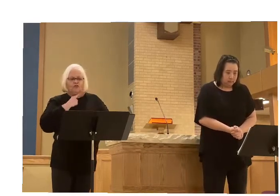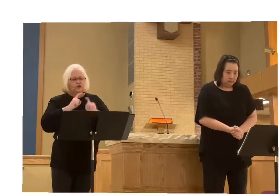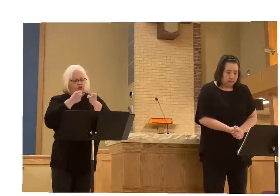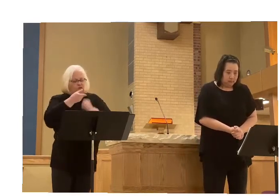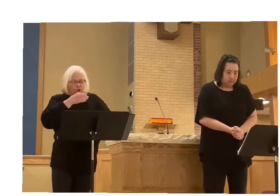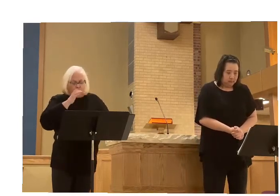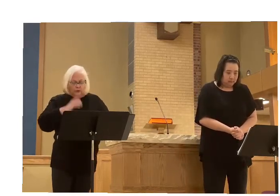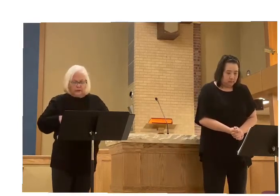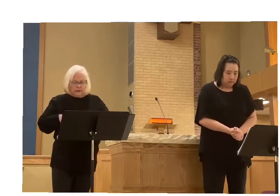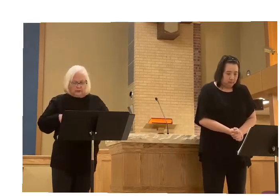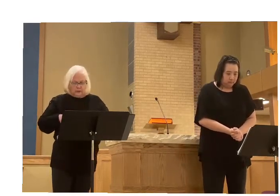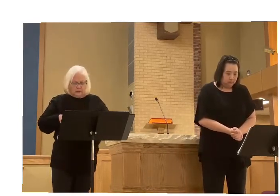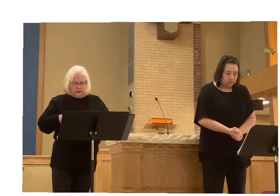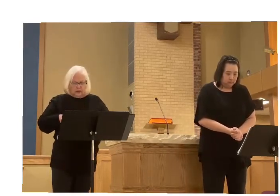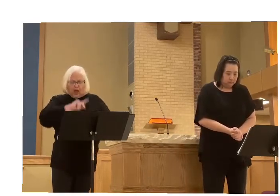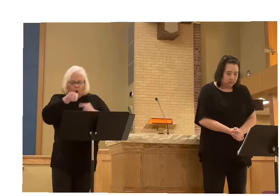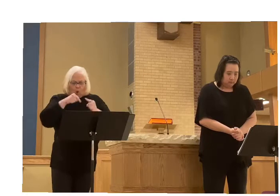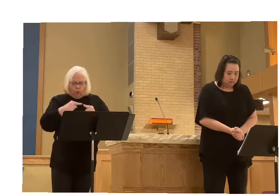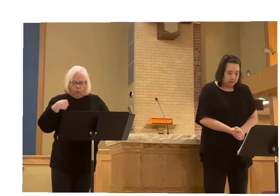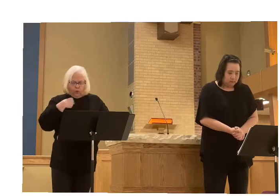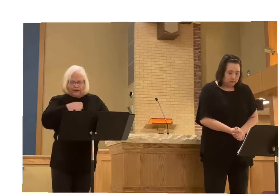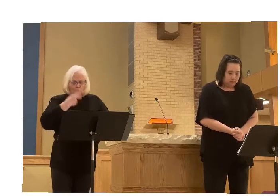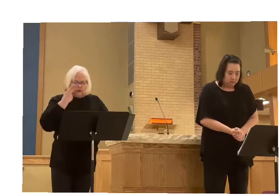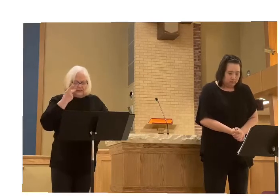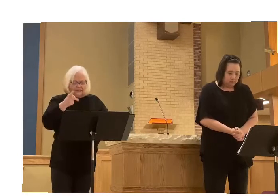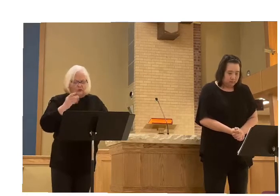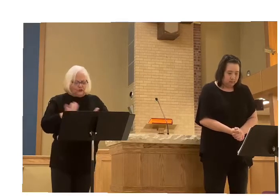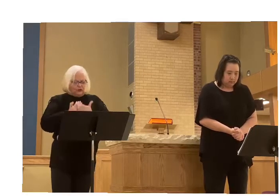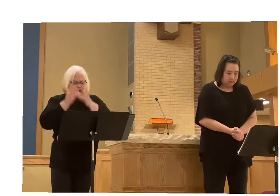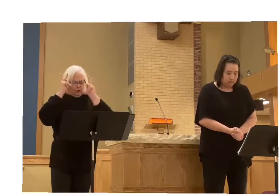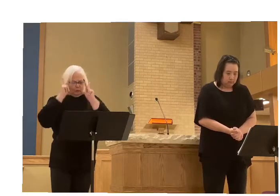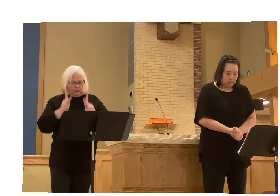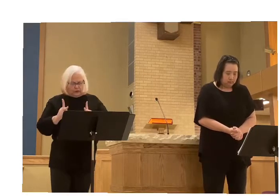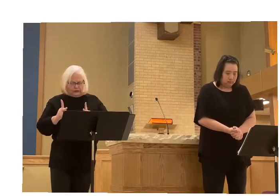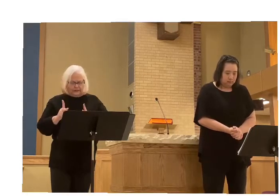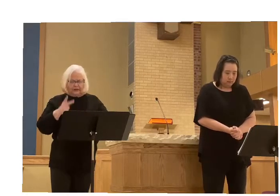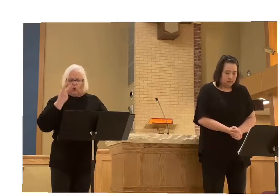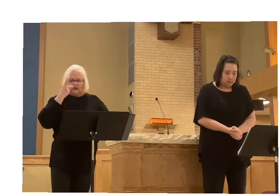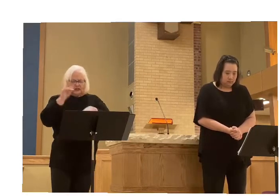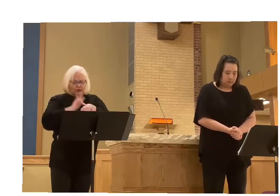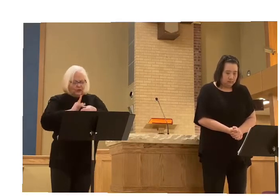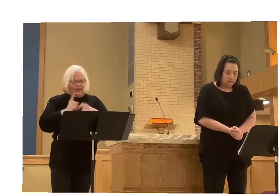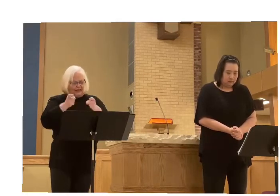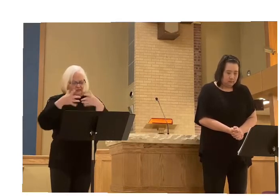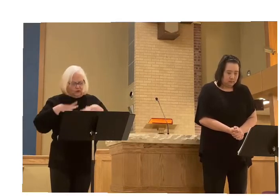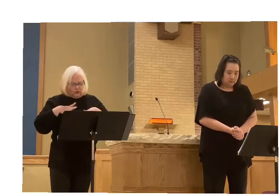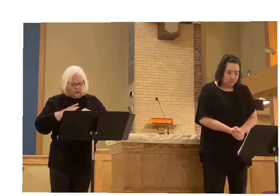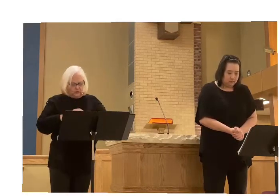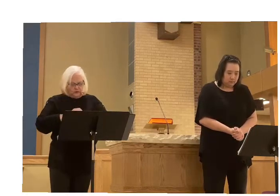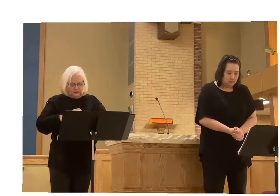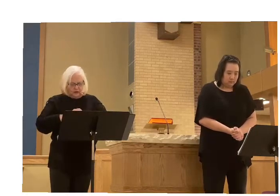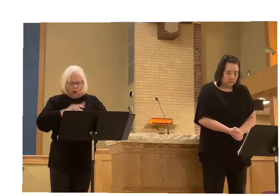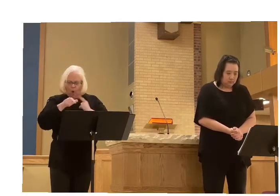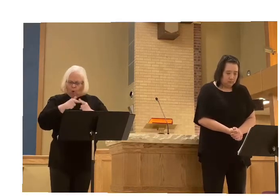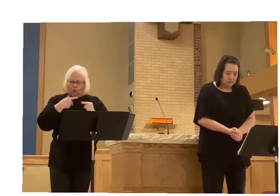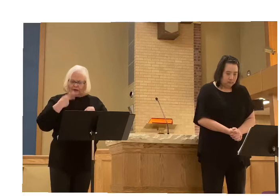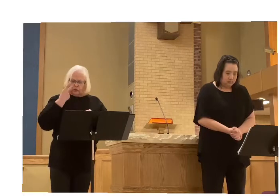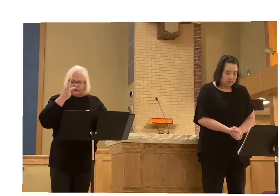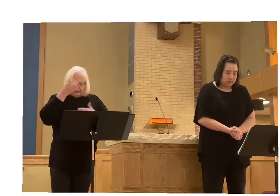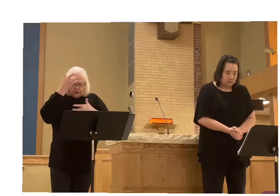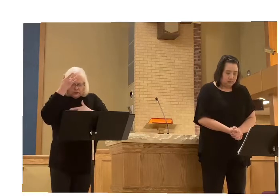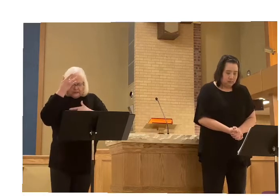you drink? And when did we see you a stranger and take you in, or naked and clothe you? Or when did we see you